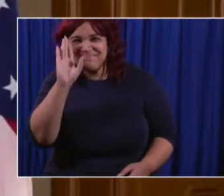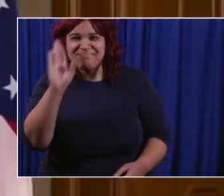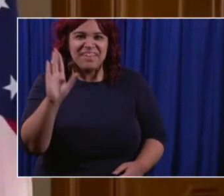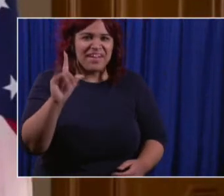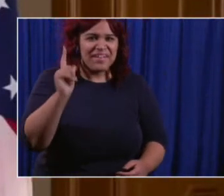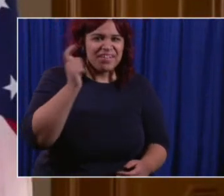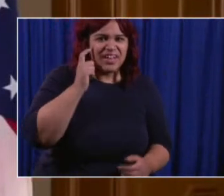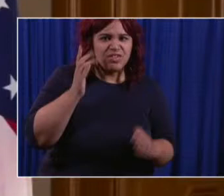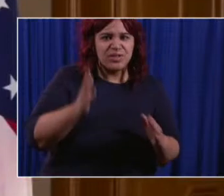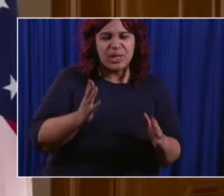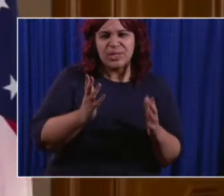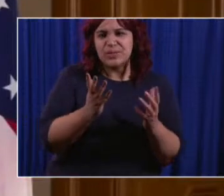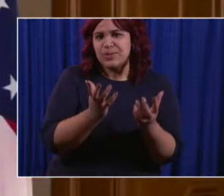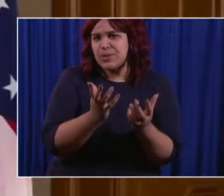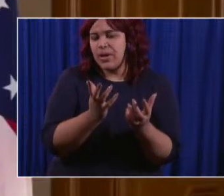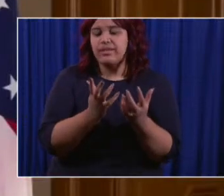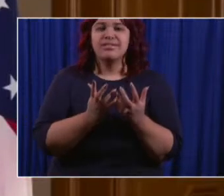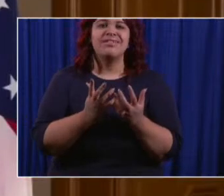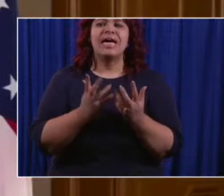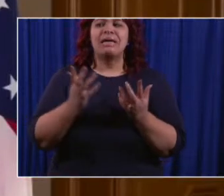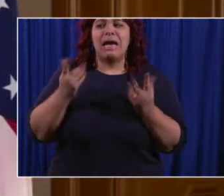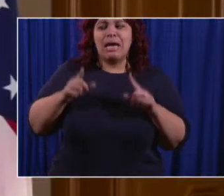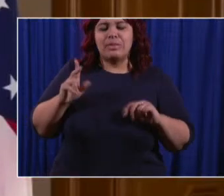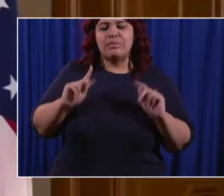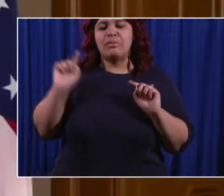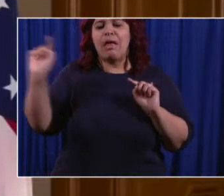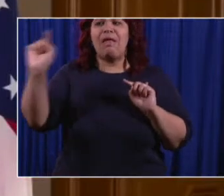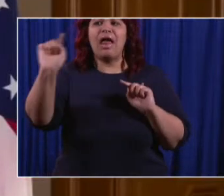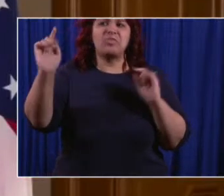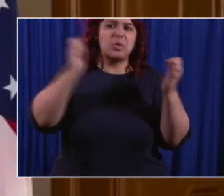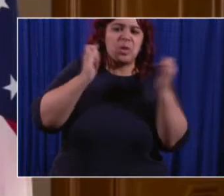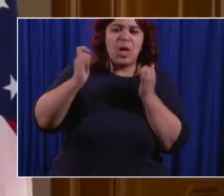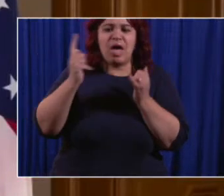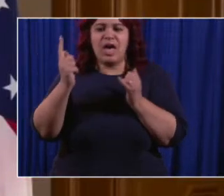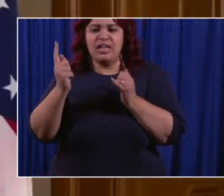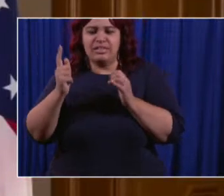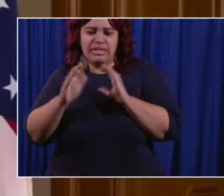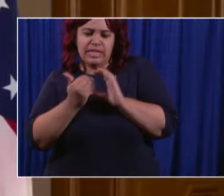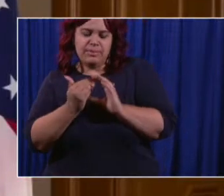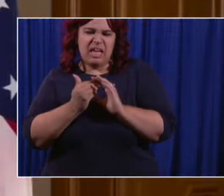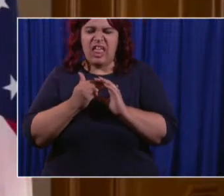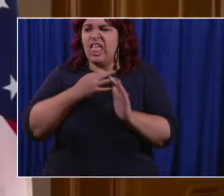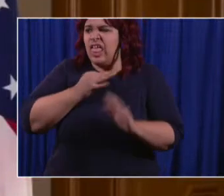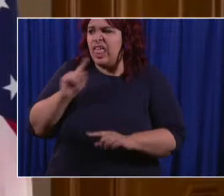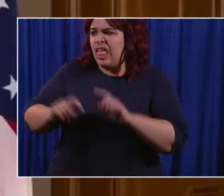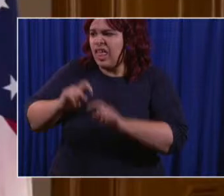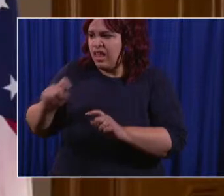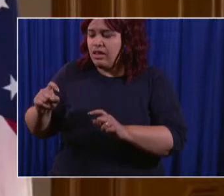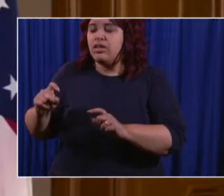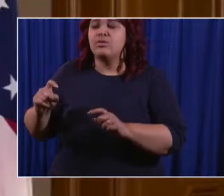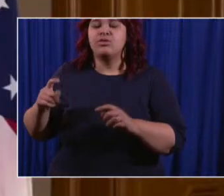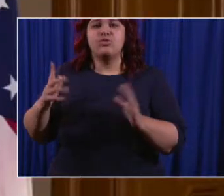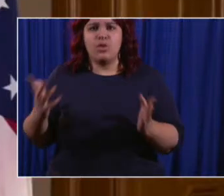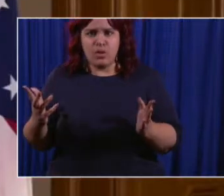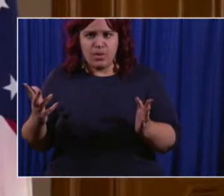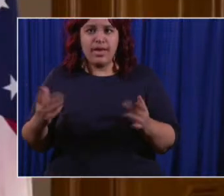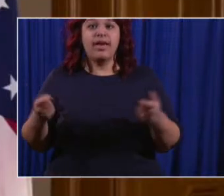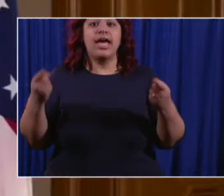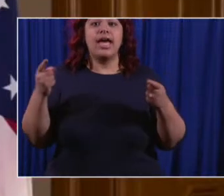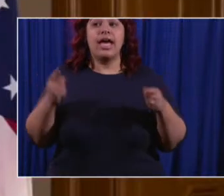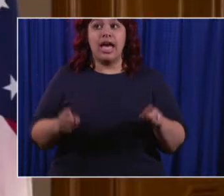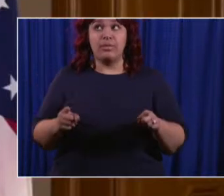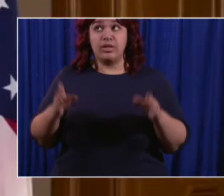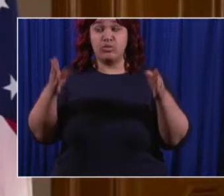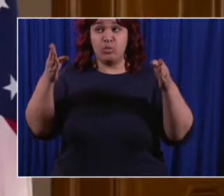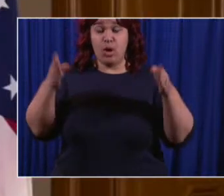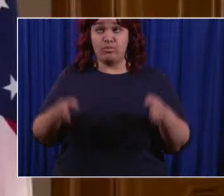something for me. I've gotten a few calls and a couple emails regarding the Vax-A-Million. If we're not mistaken, someone is eligible after they've had one